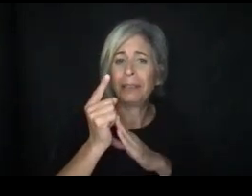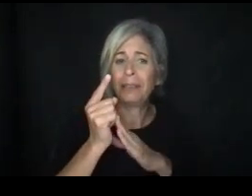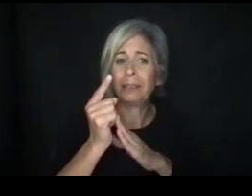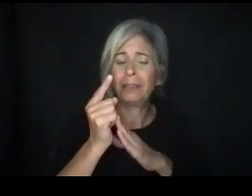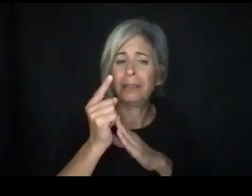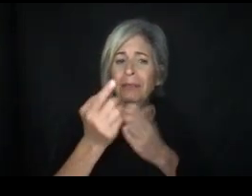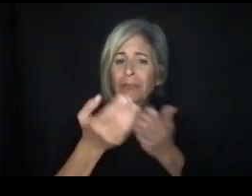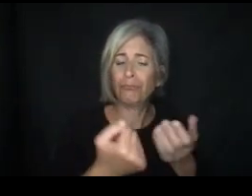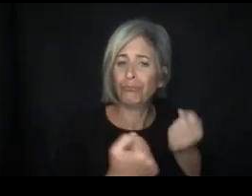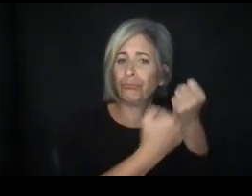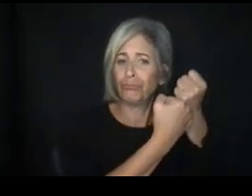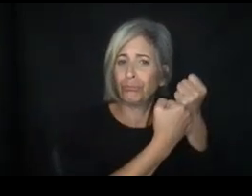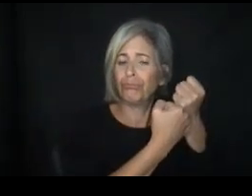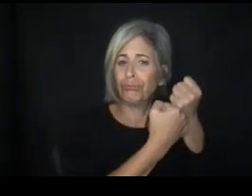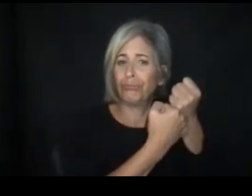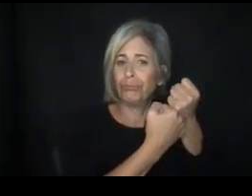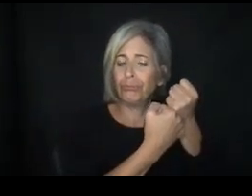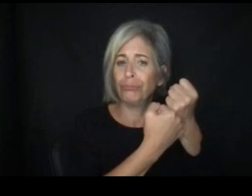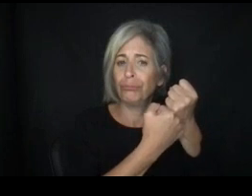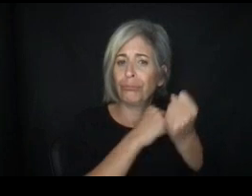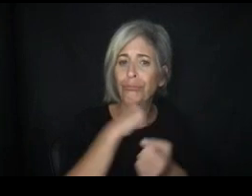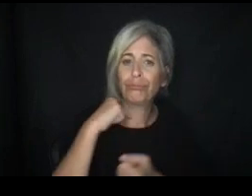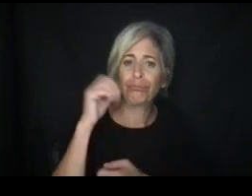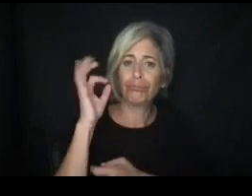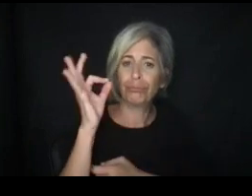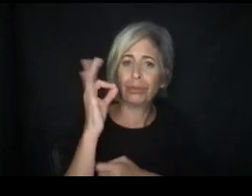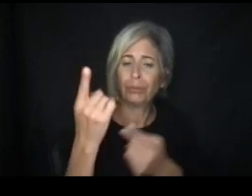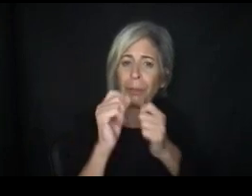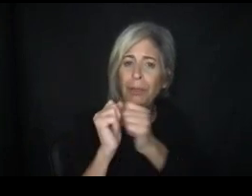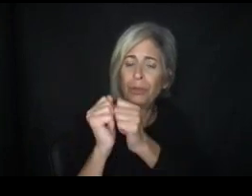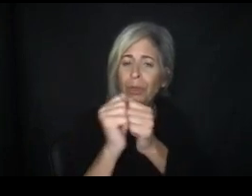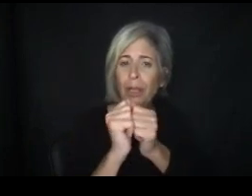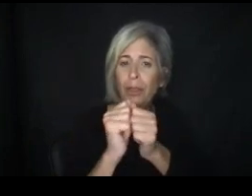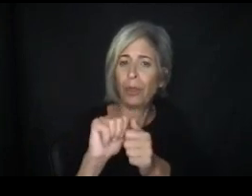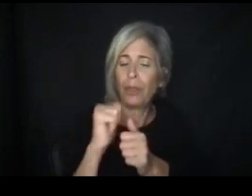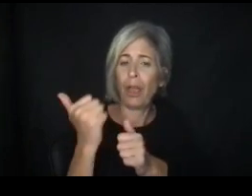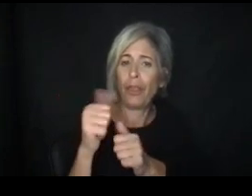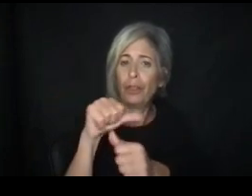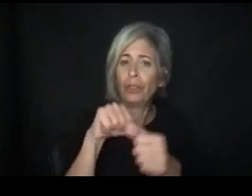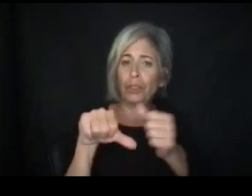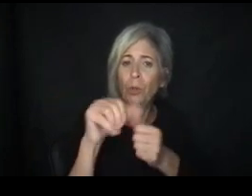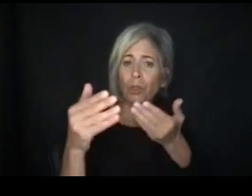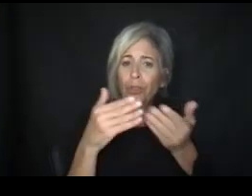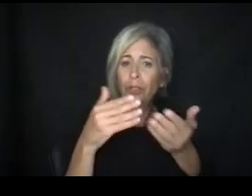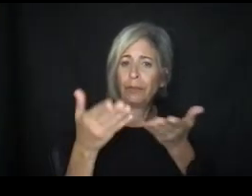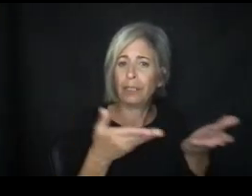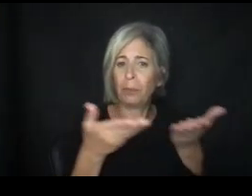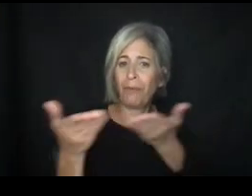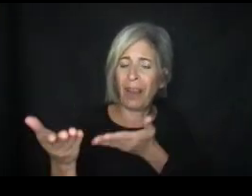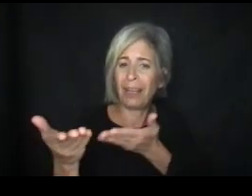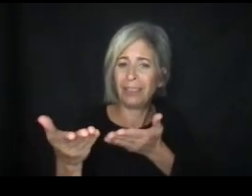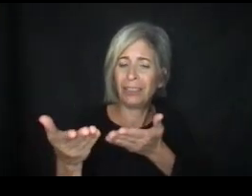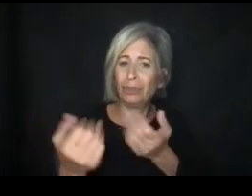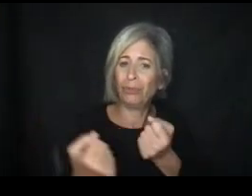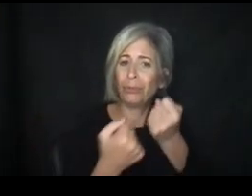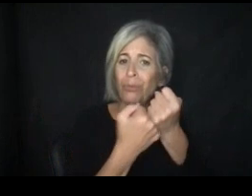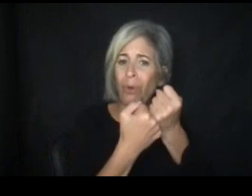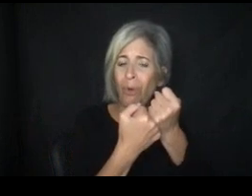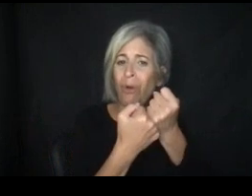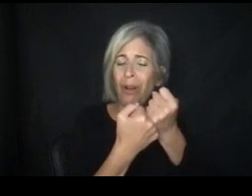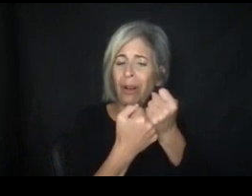that the clergy is coming together with other social service providers to kind of lift up something that